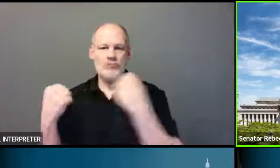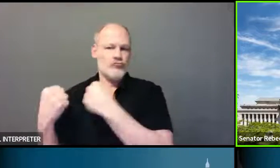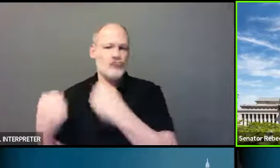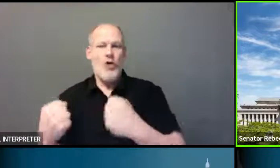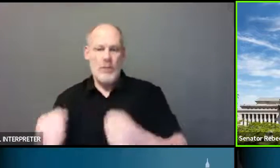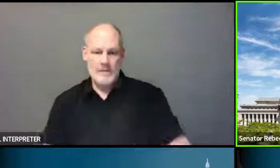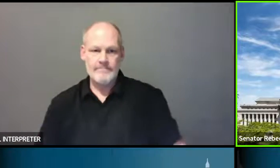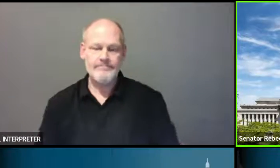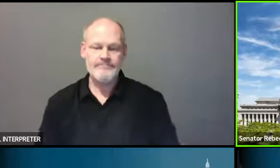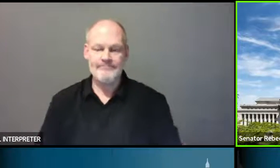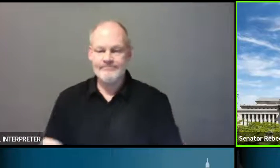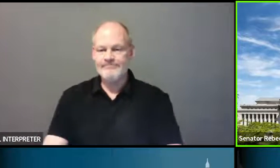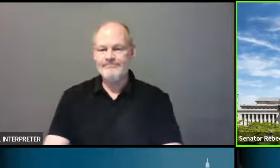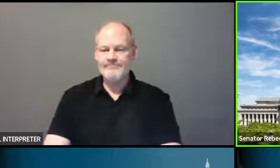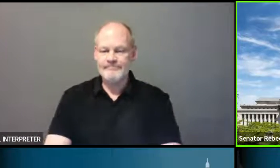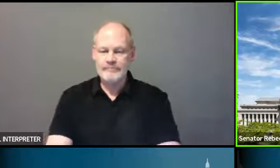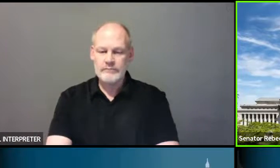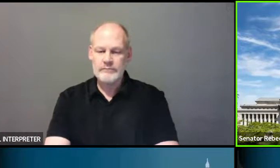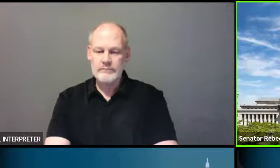that.